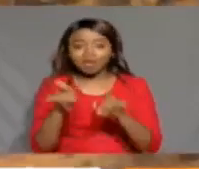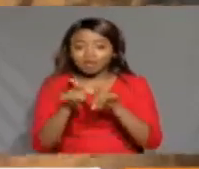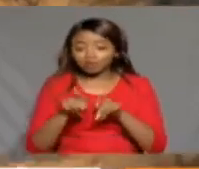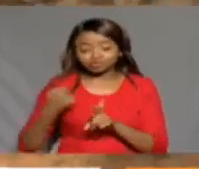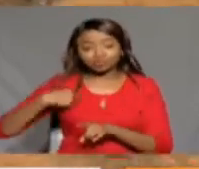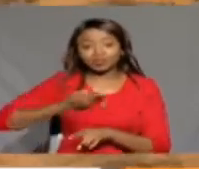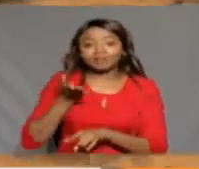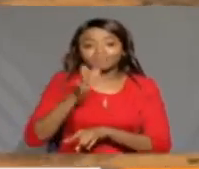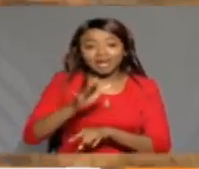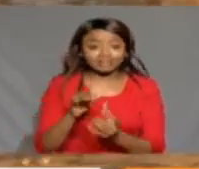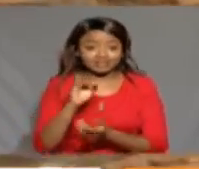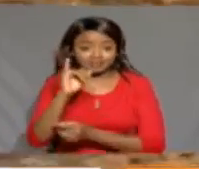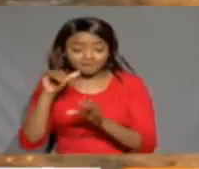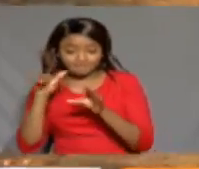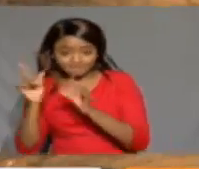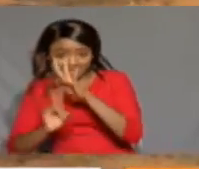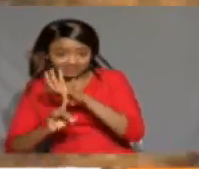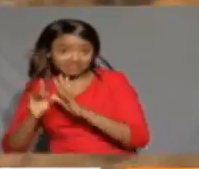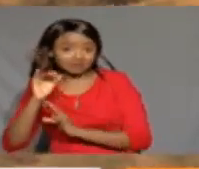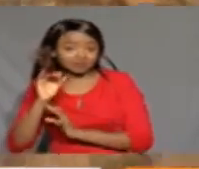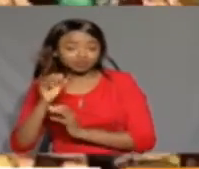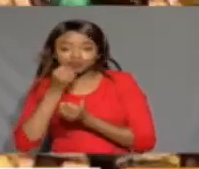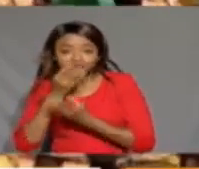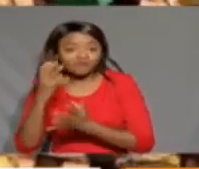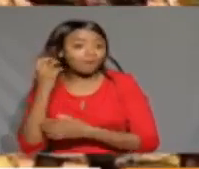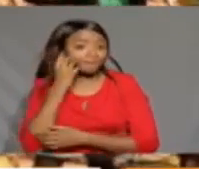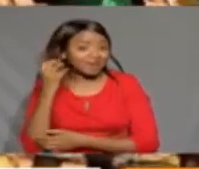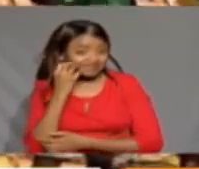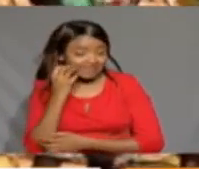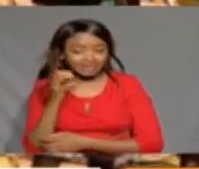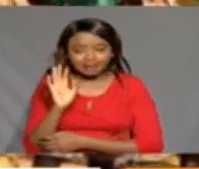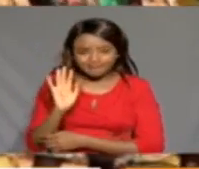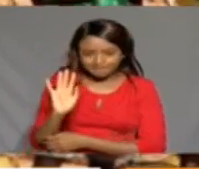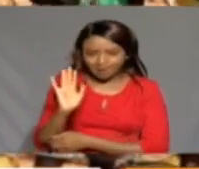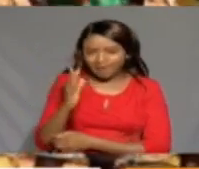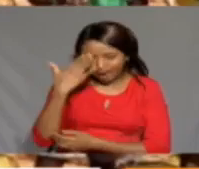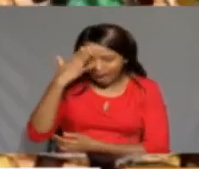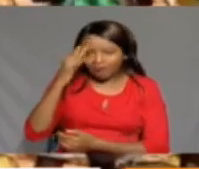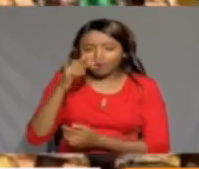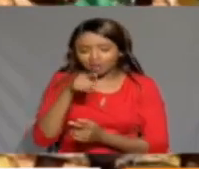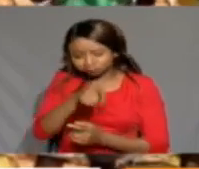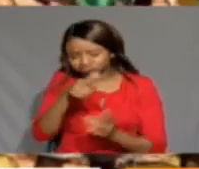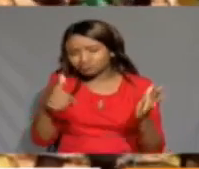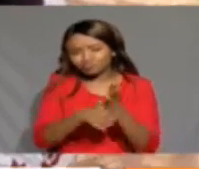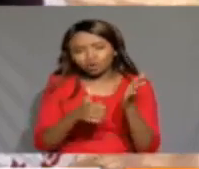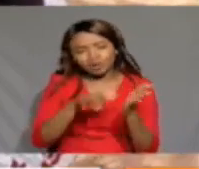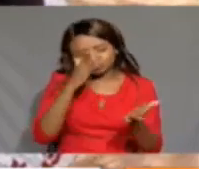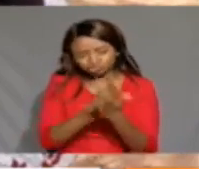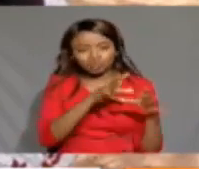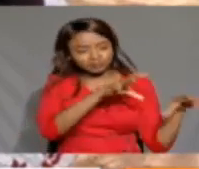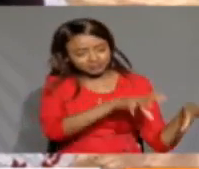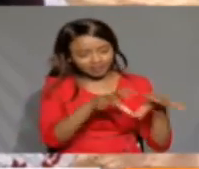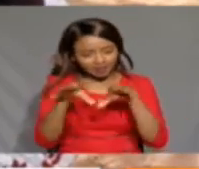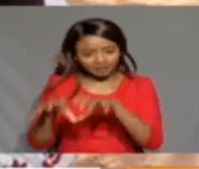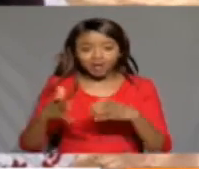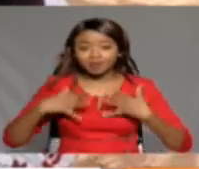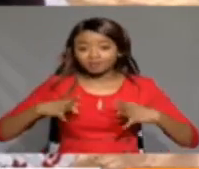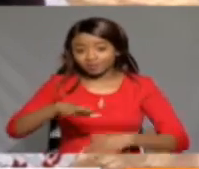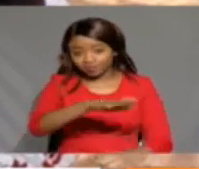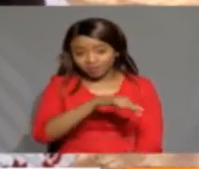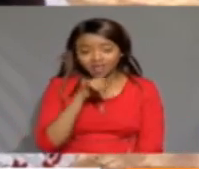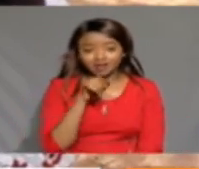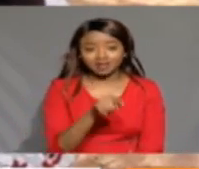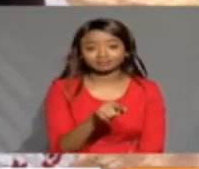visiting the Ministry of Interior to make Interior CS Dr. Fred Matangi aware of the suffering meted on the locals